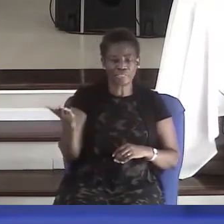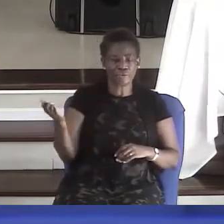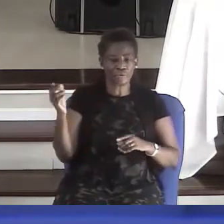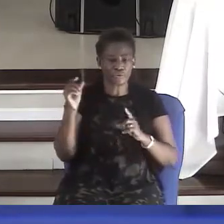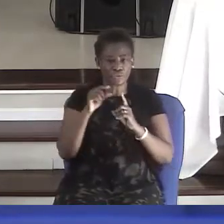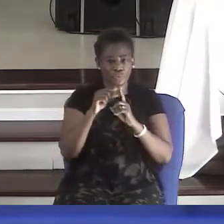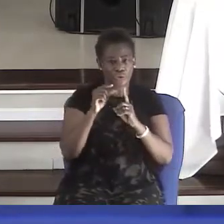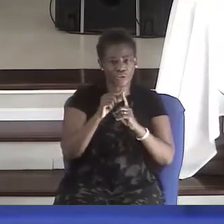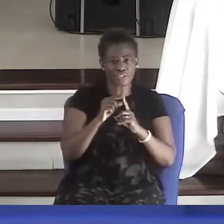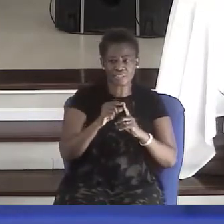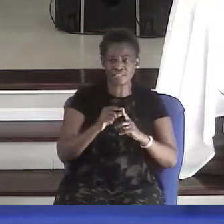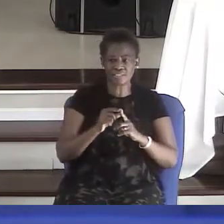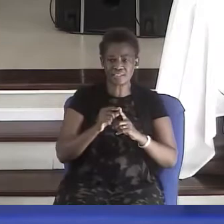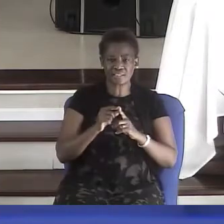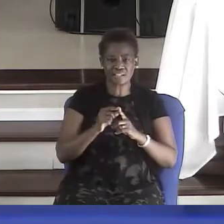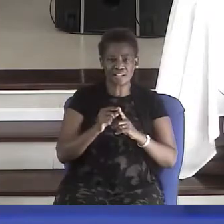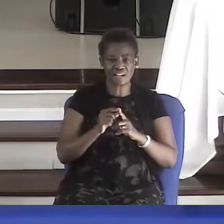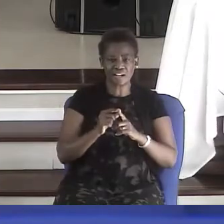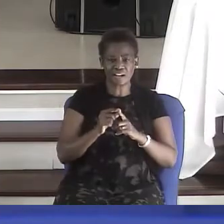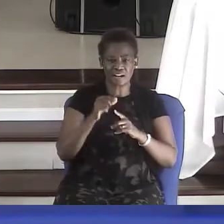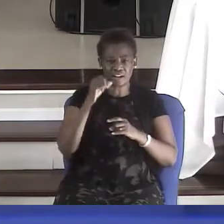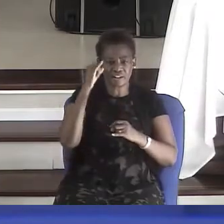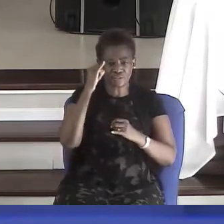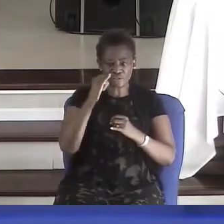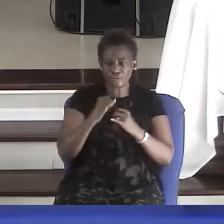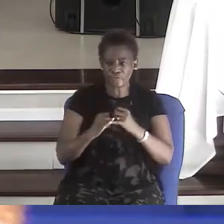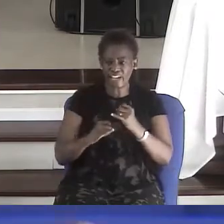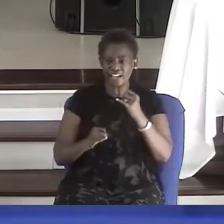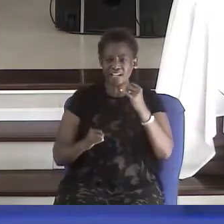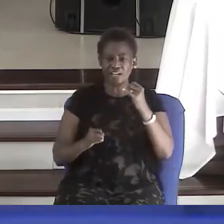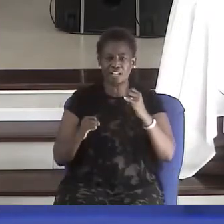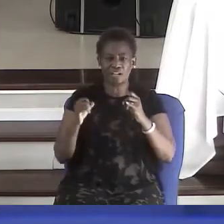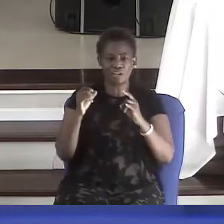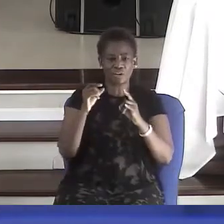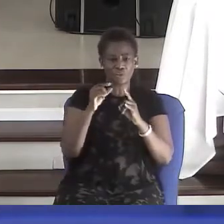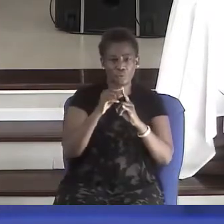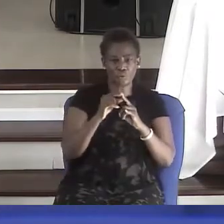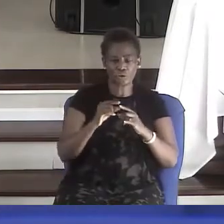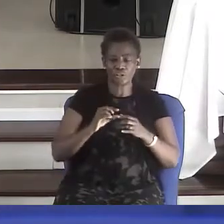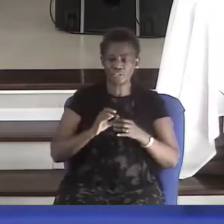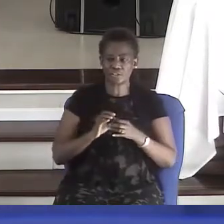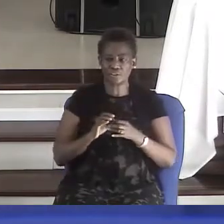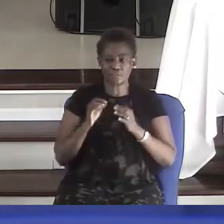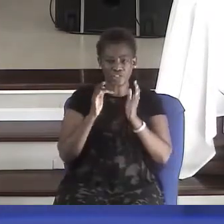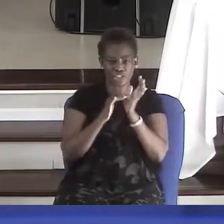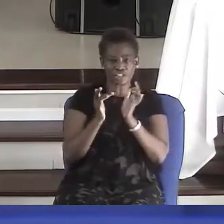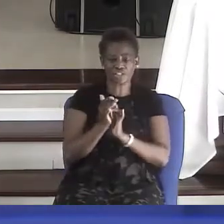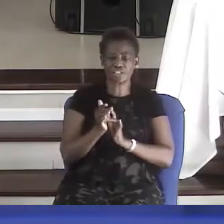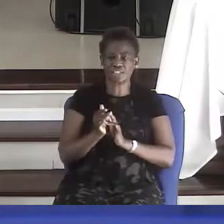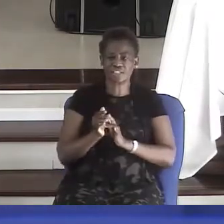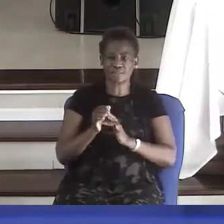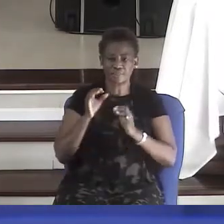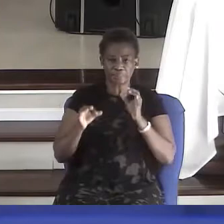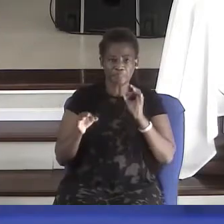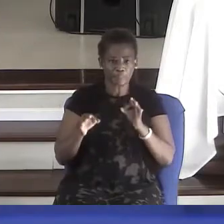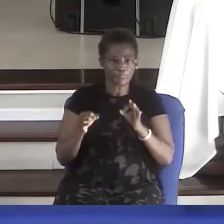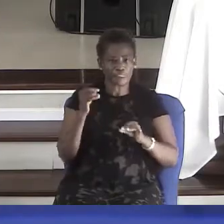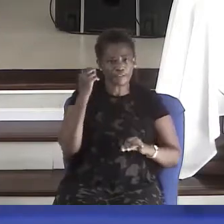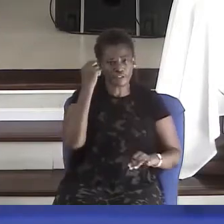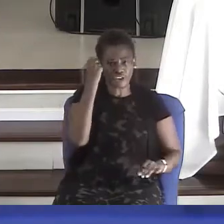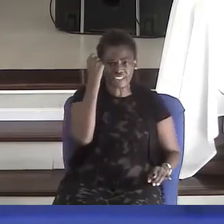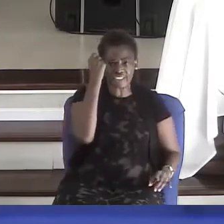words of Jesus, if you understand the history and the chronology of things as